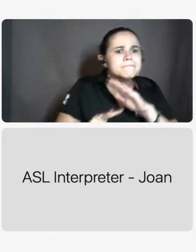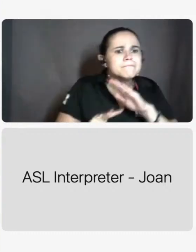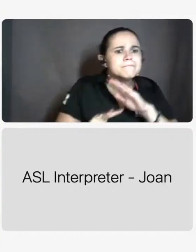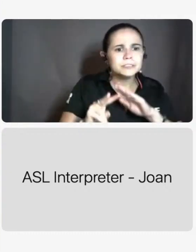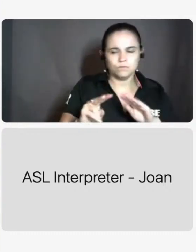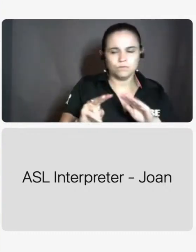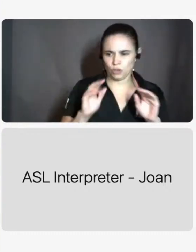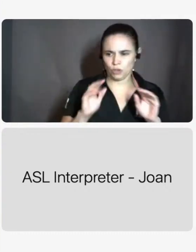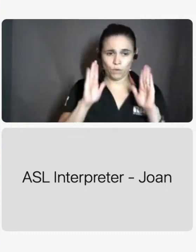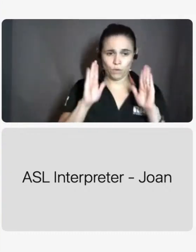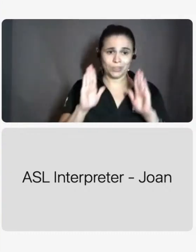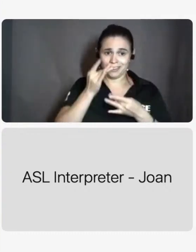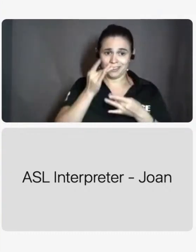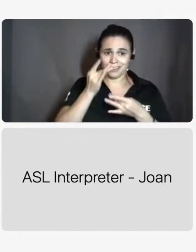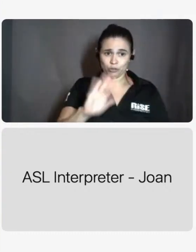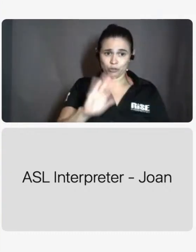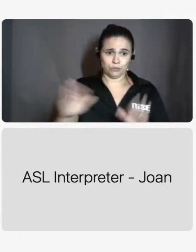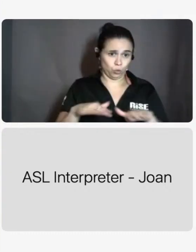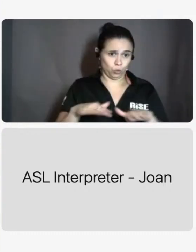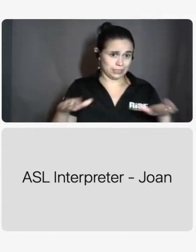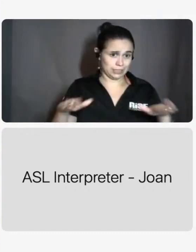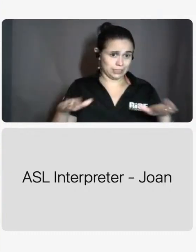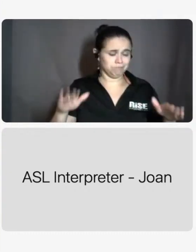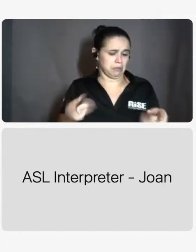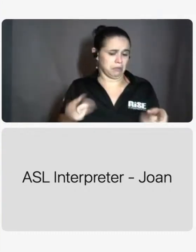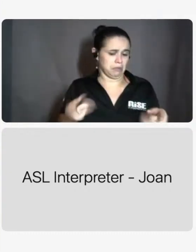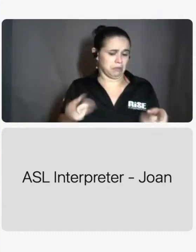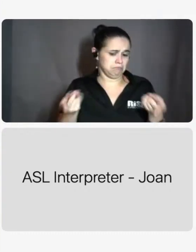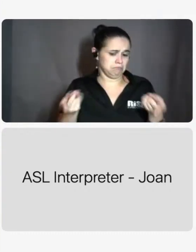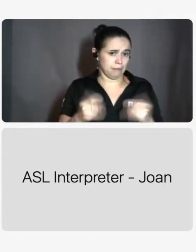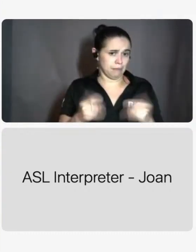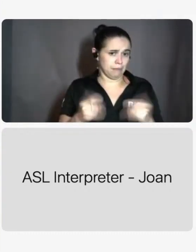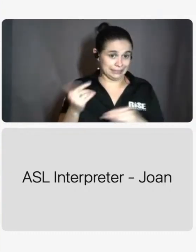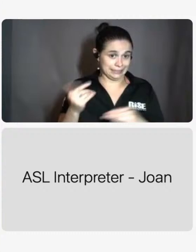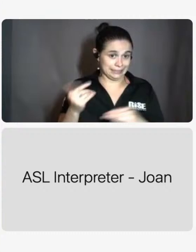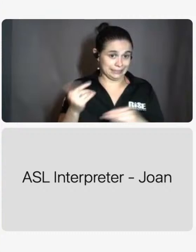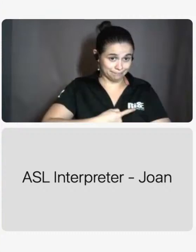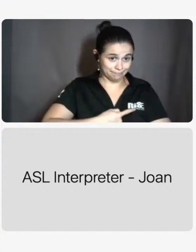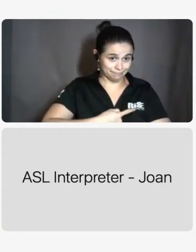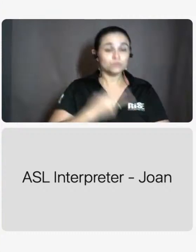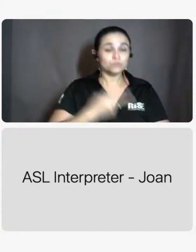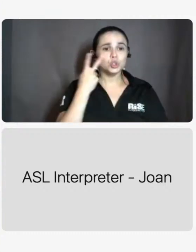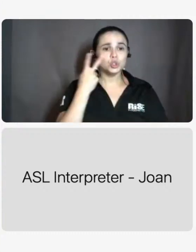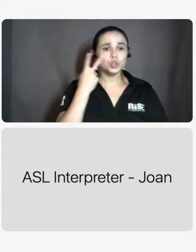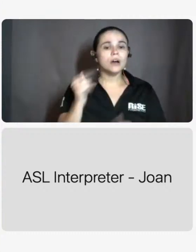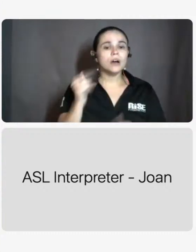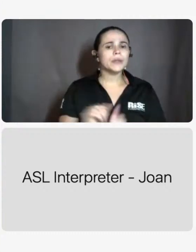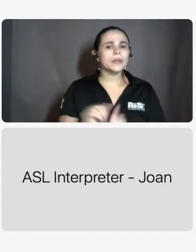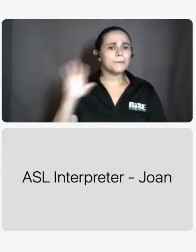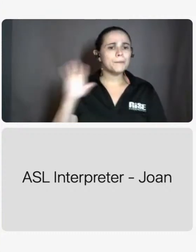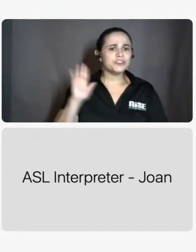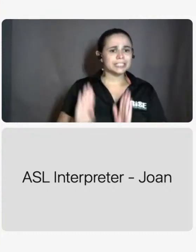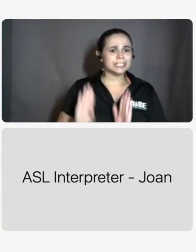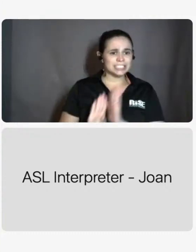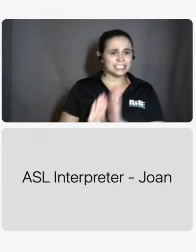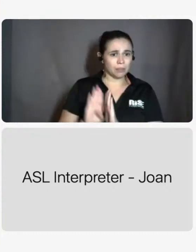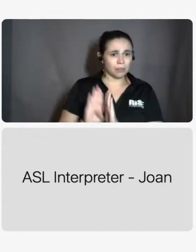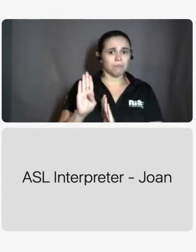today. You saw it in a previous development. We ended up going to the mat on it. So in this